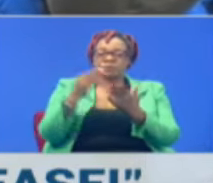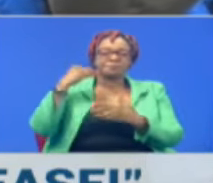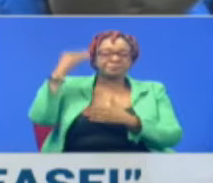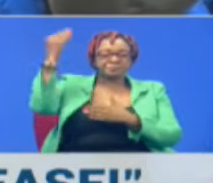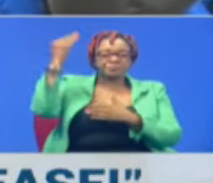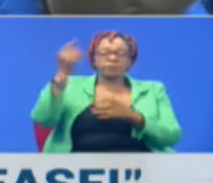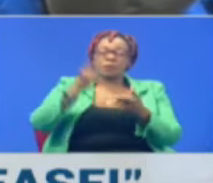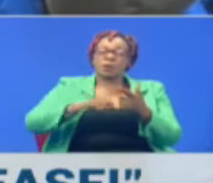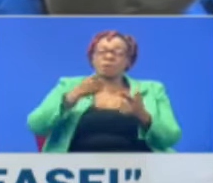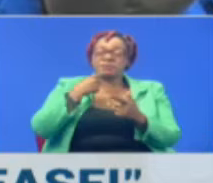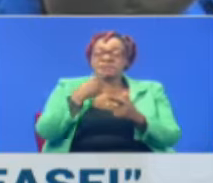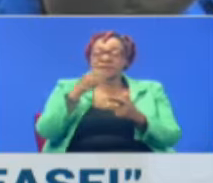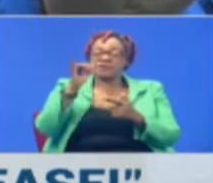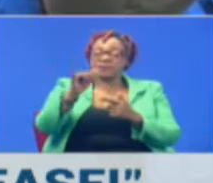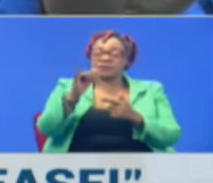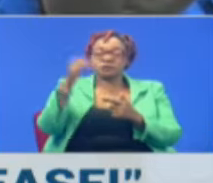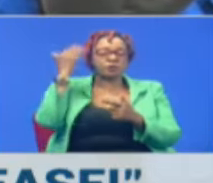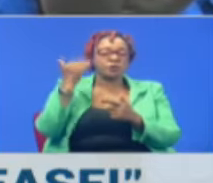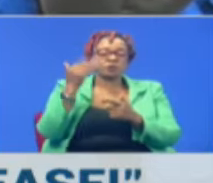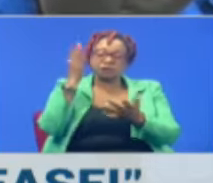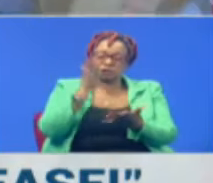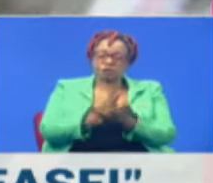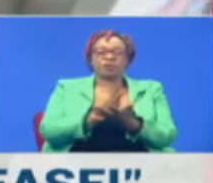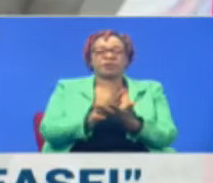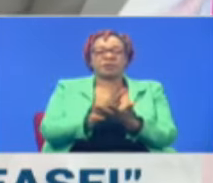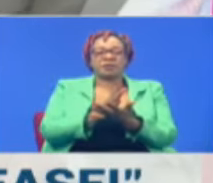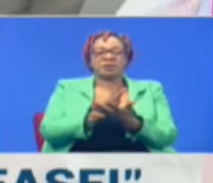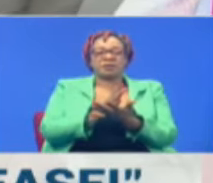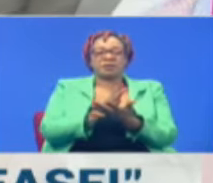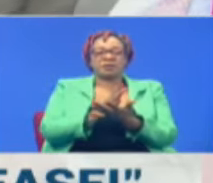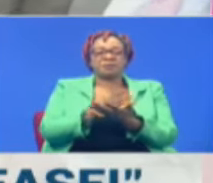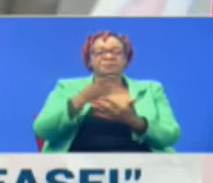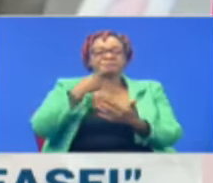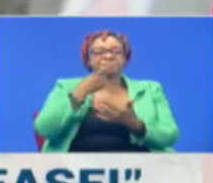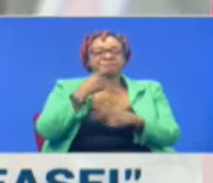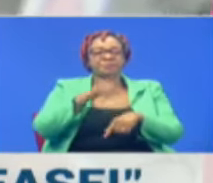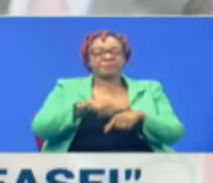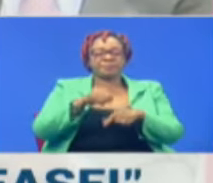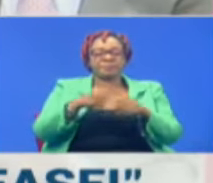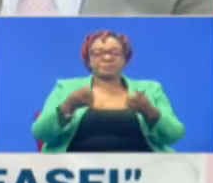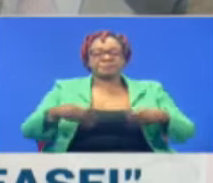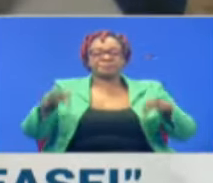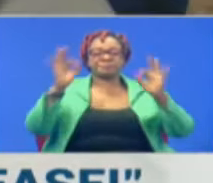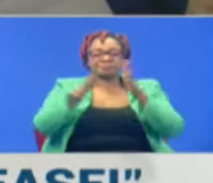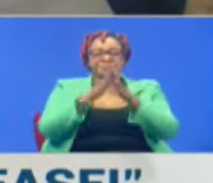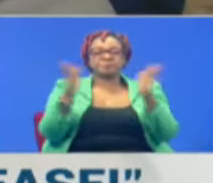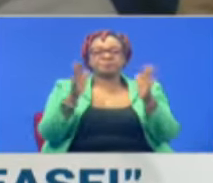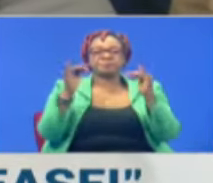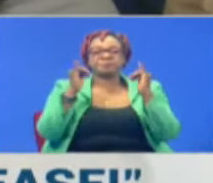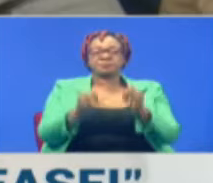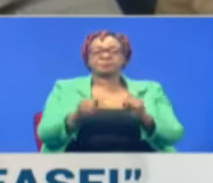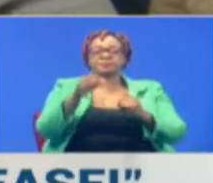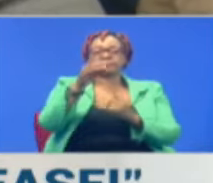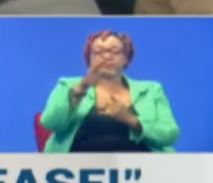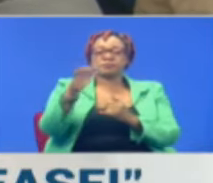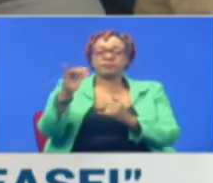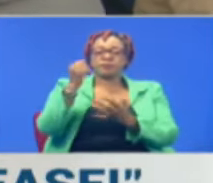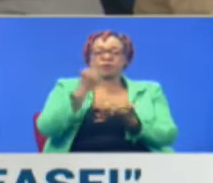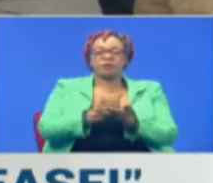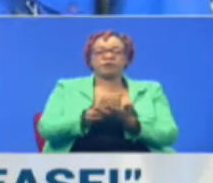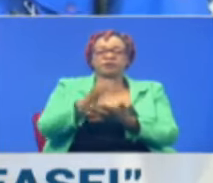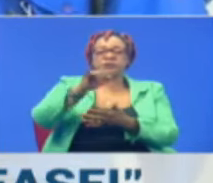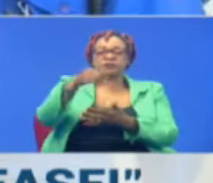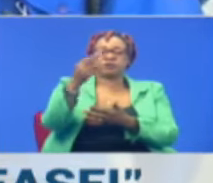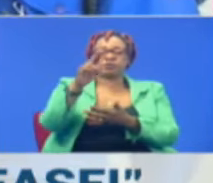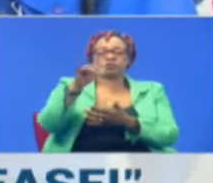to say in that court is nothing but the truth before God. Speaking during the official opening of the newly constructed DCI offices in Juja, Kiambu